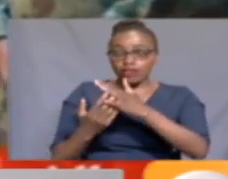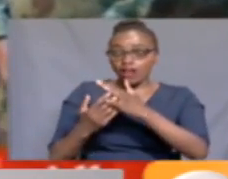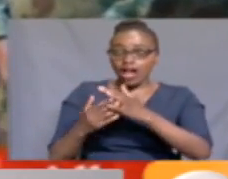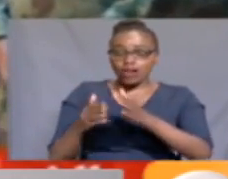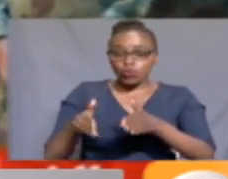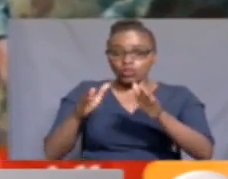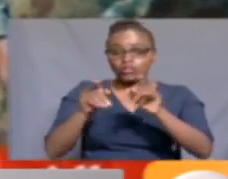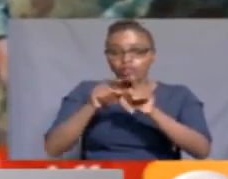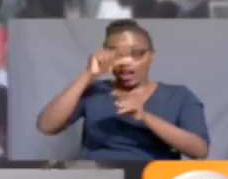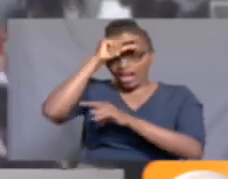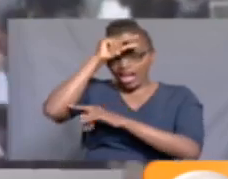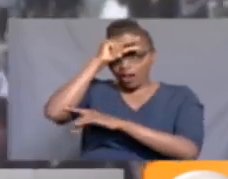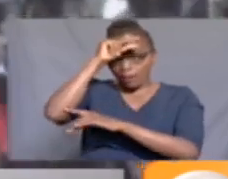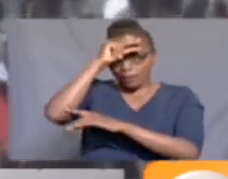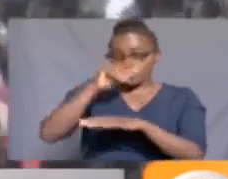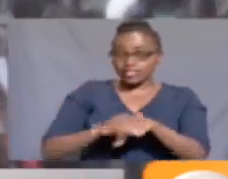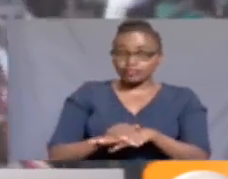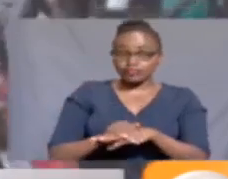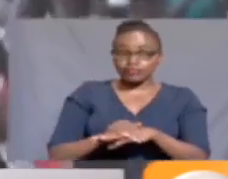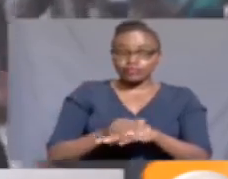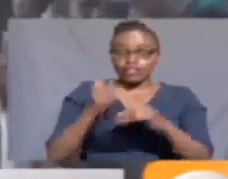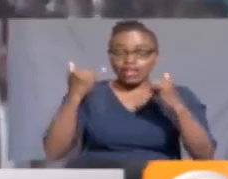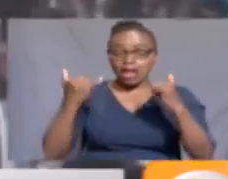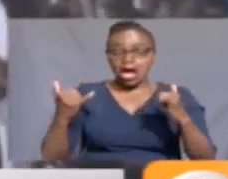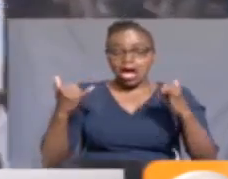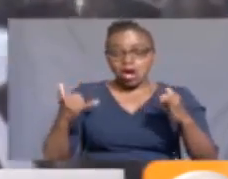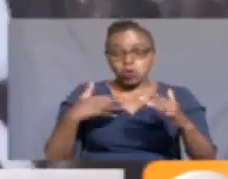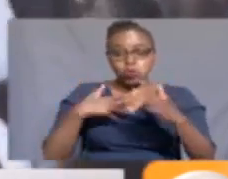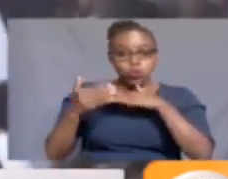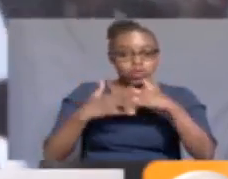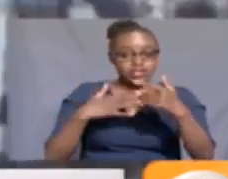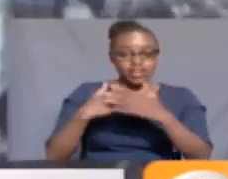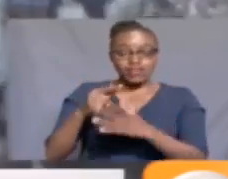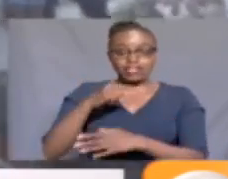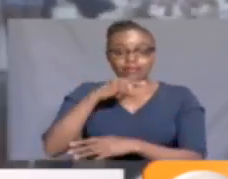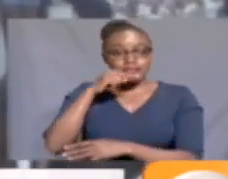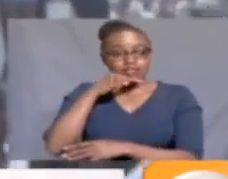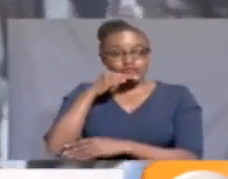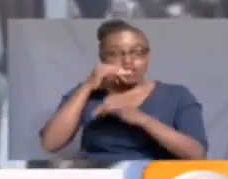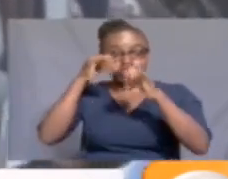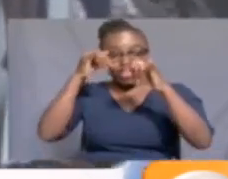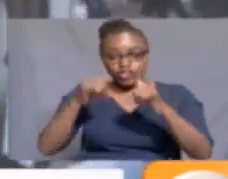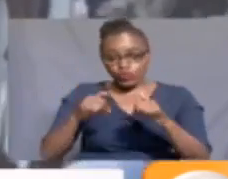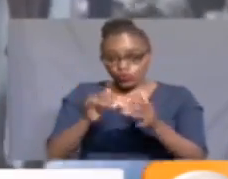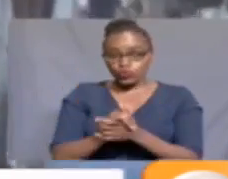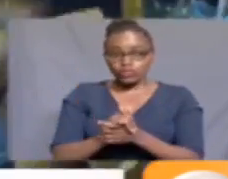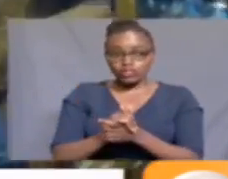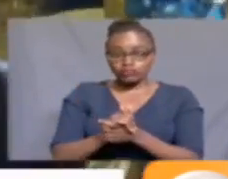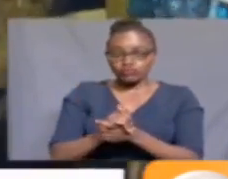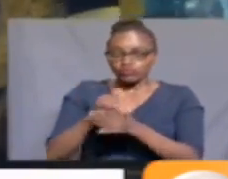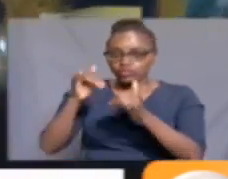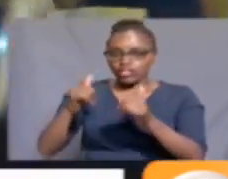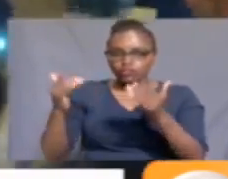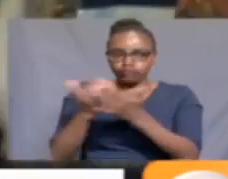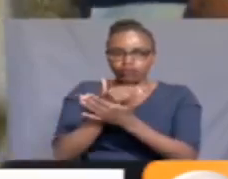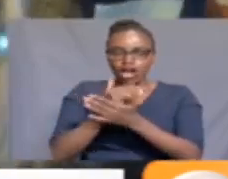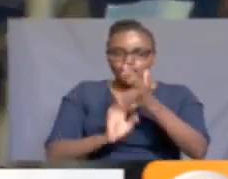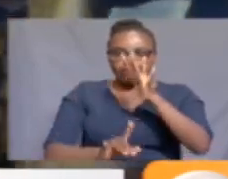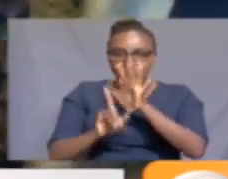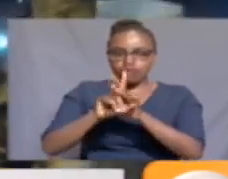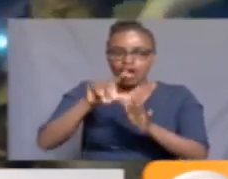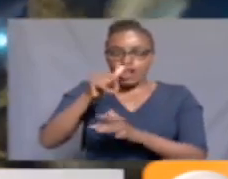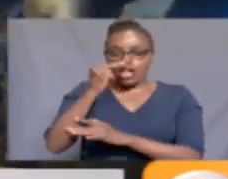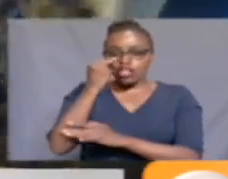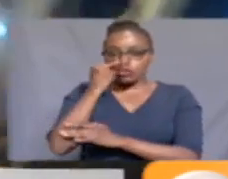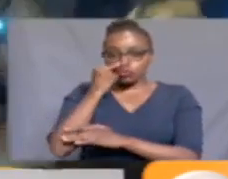civilian government. That's right. For now, what is being termed the new Arab Spring has claimed yet another